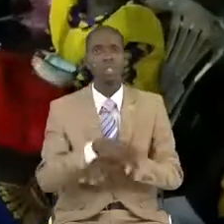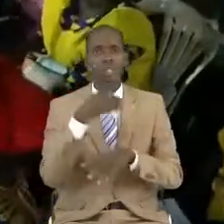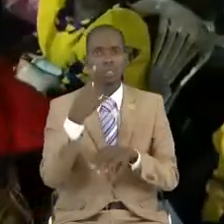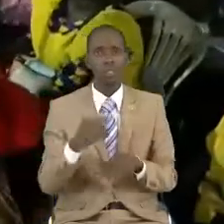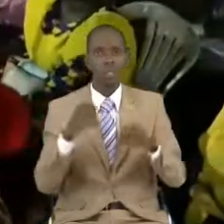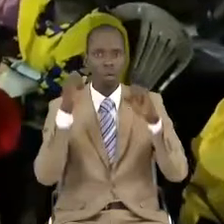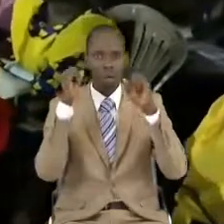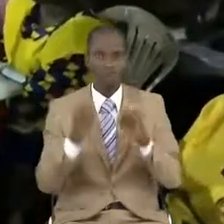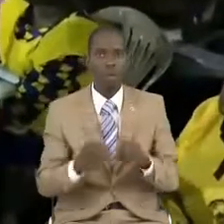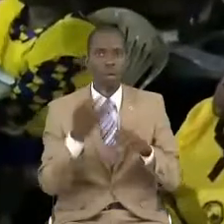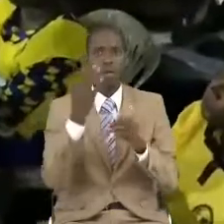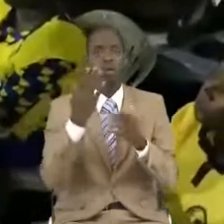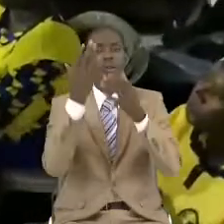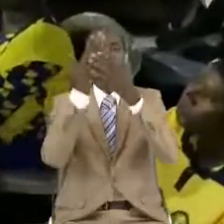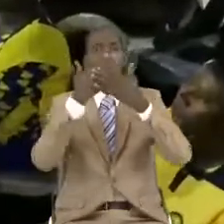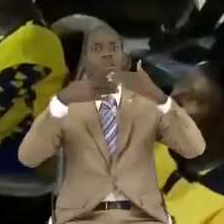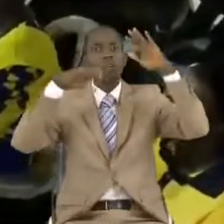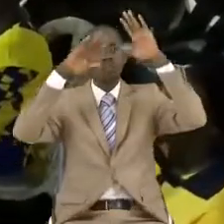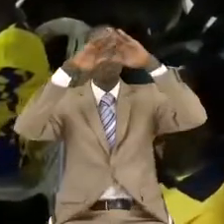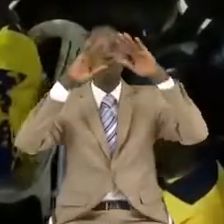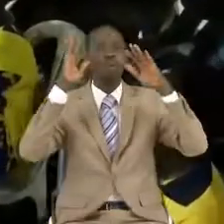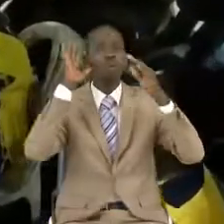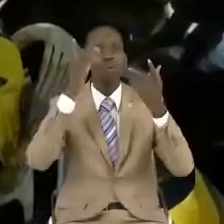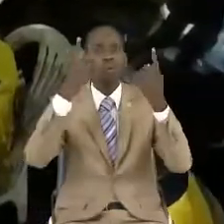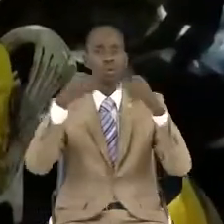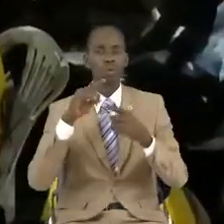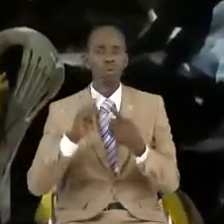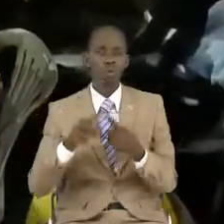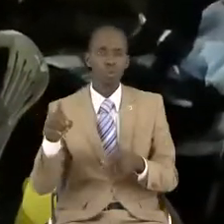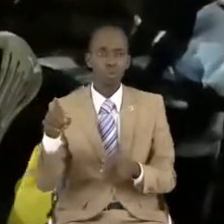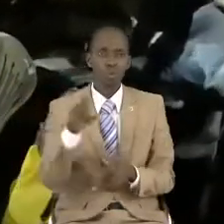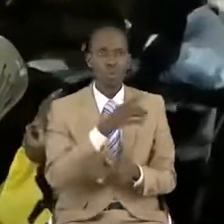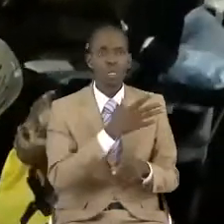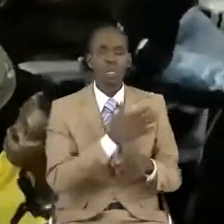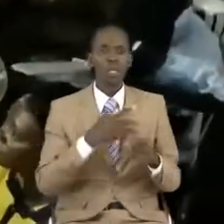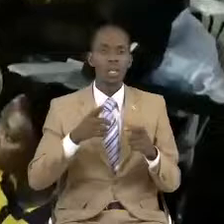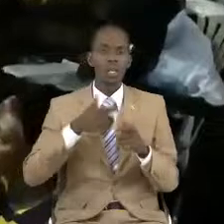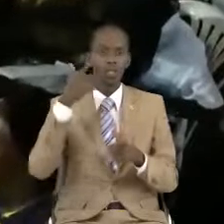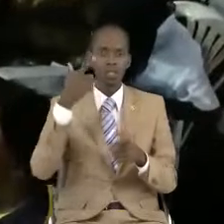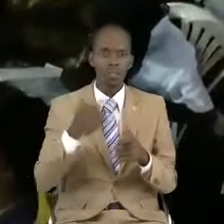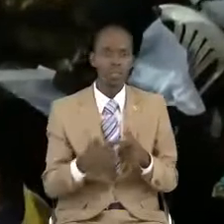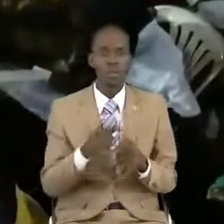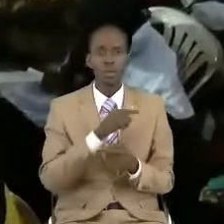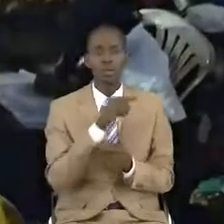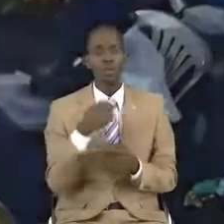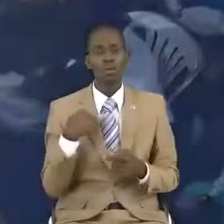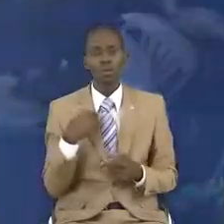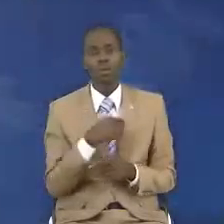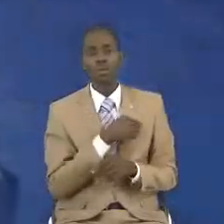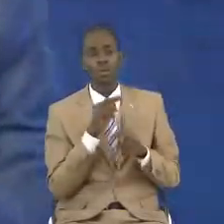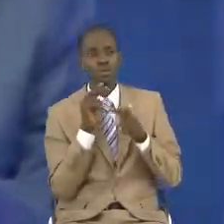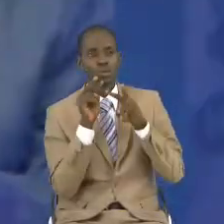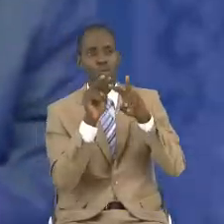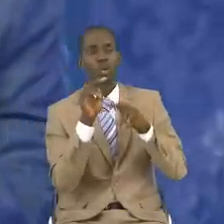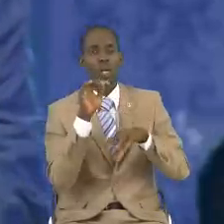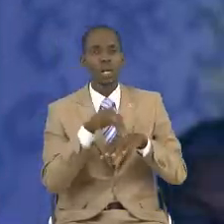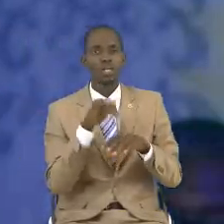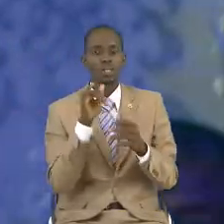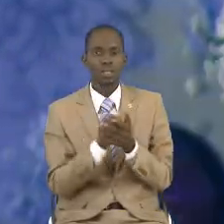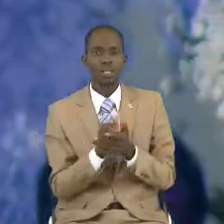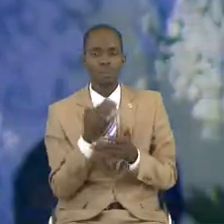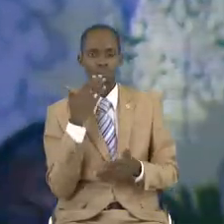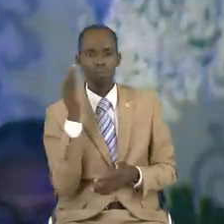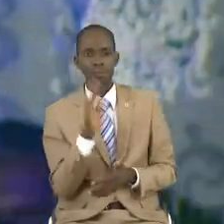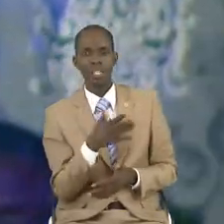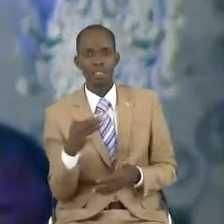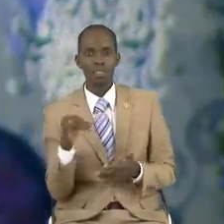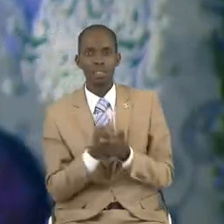heaven will come to you and then we look at that evil sin that you have